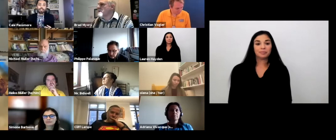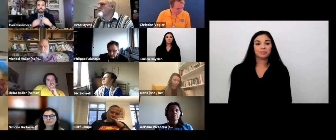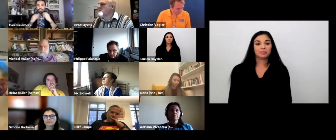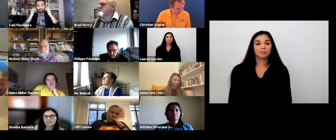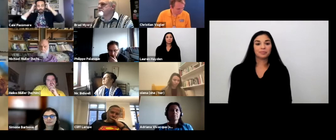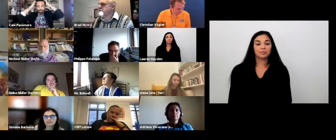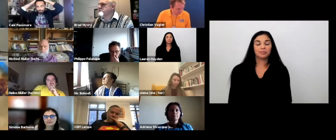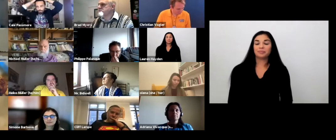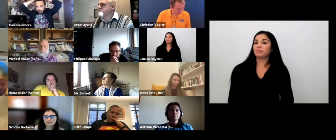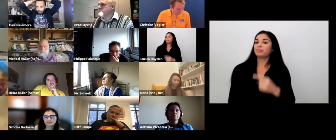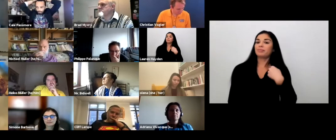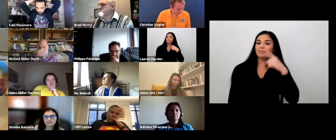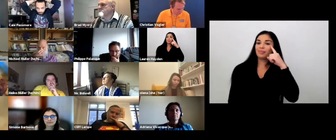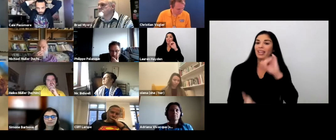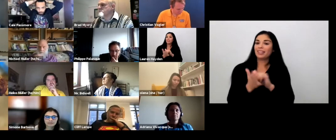I think that's important.